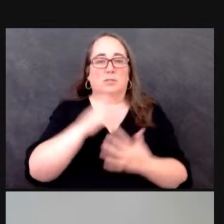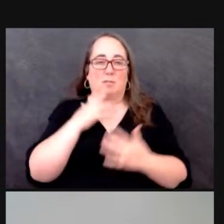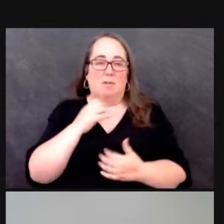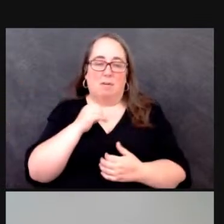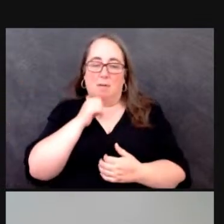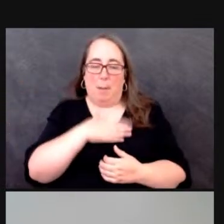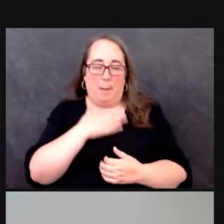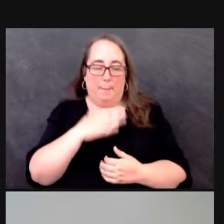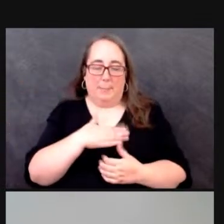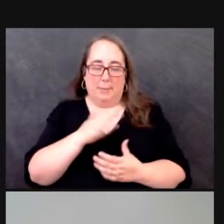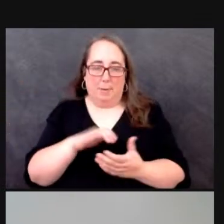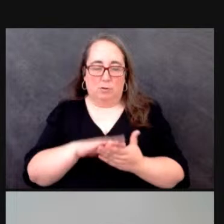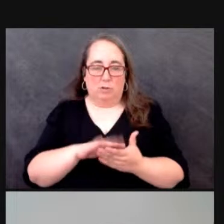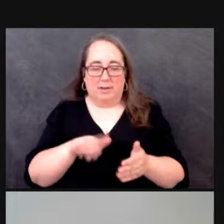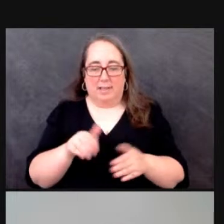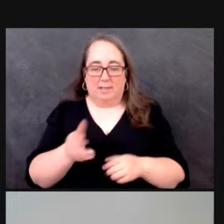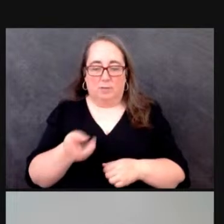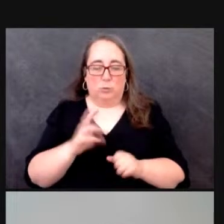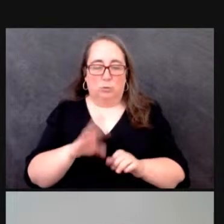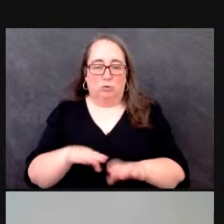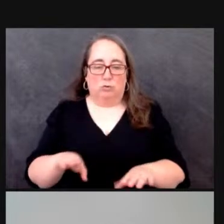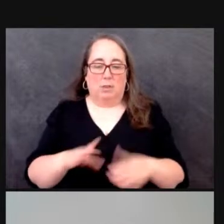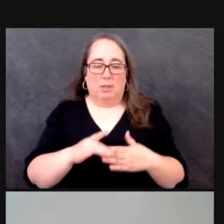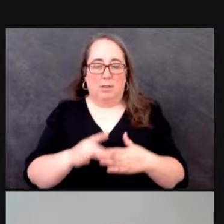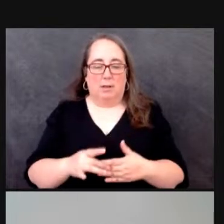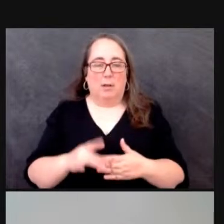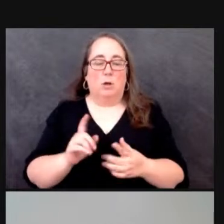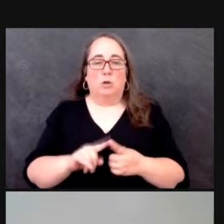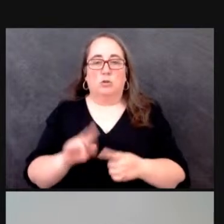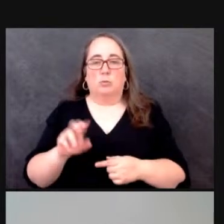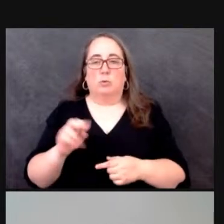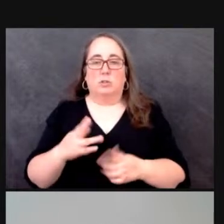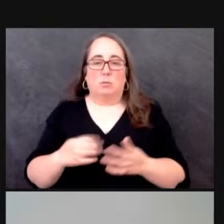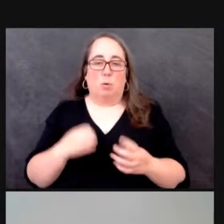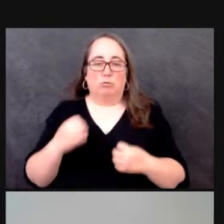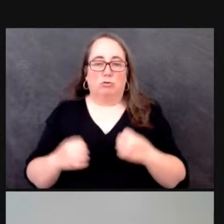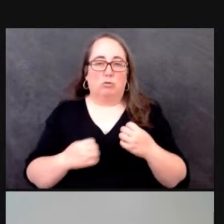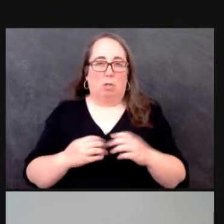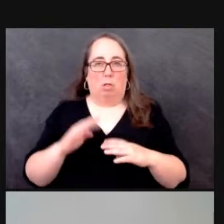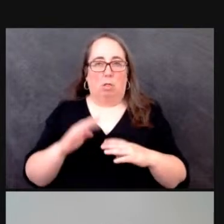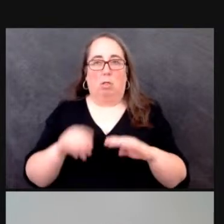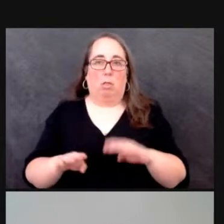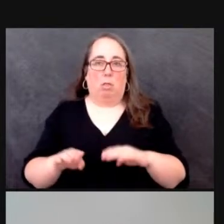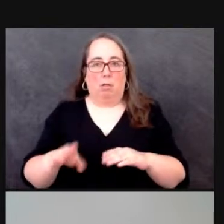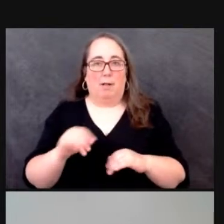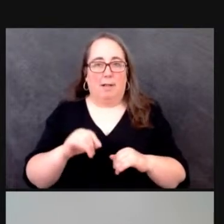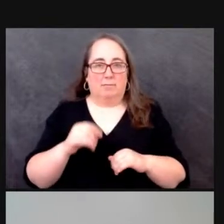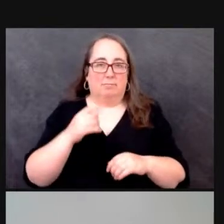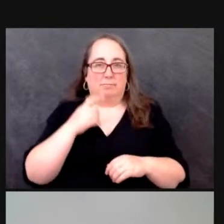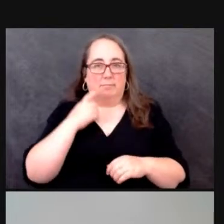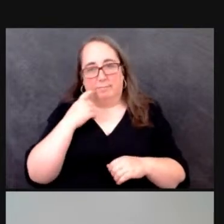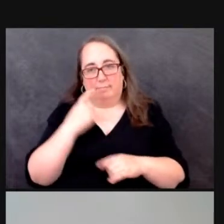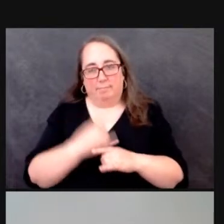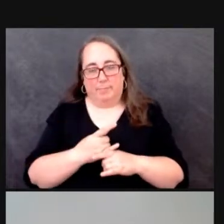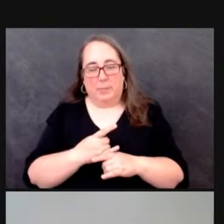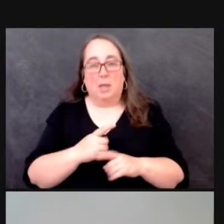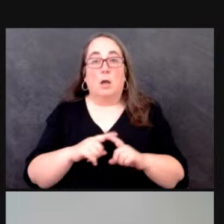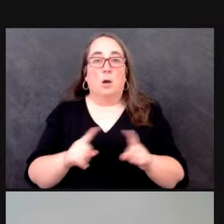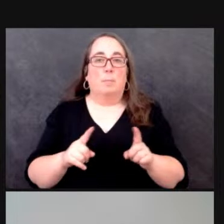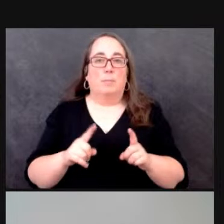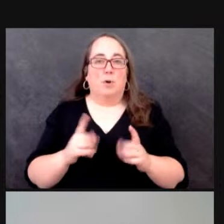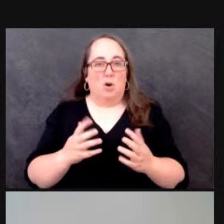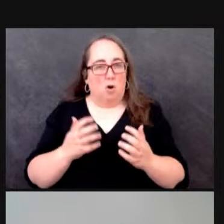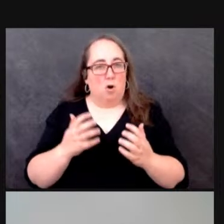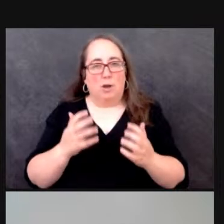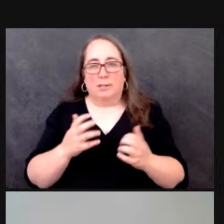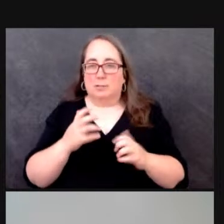and death of 2 children, led to Booth's emotional instability and alcoholism, but audiences never lost their